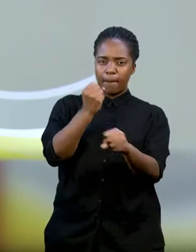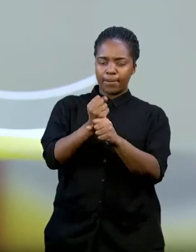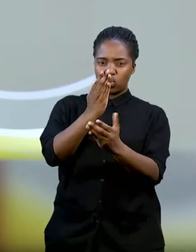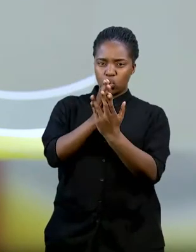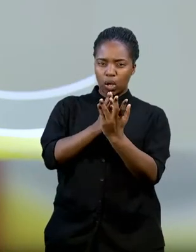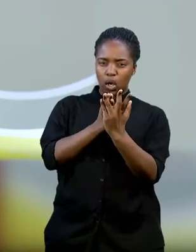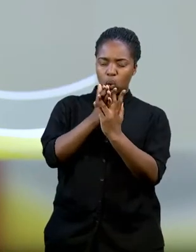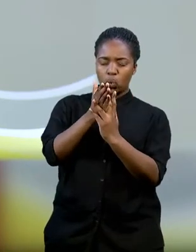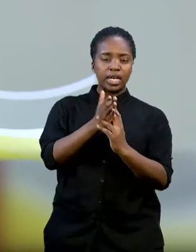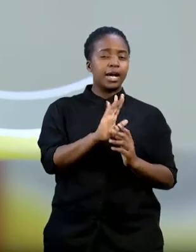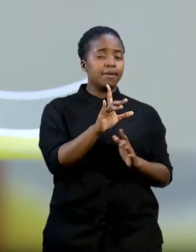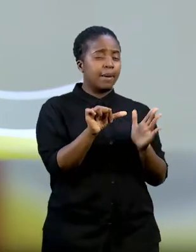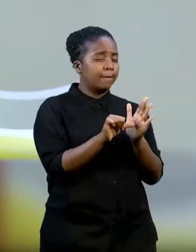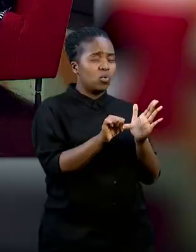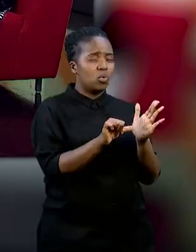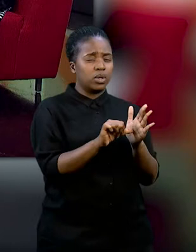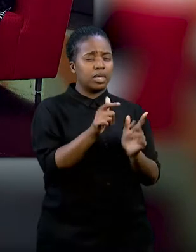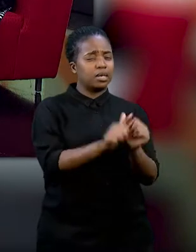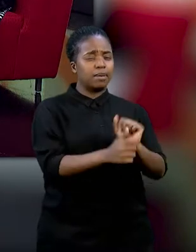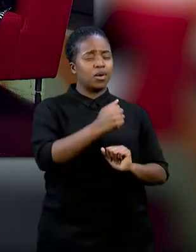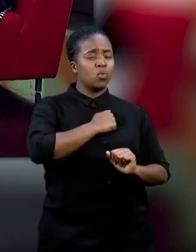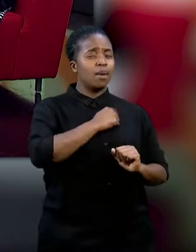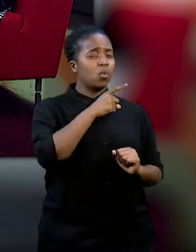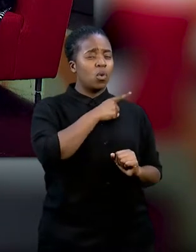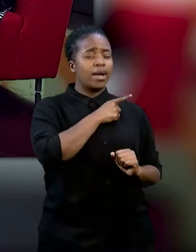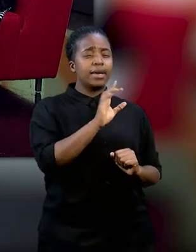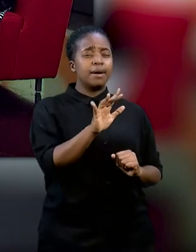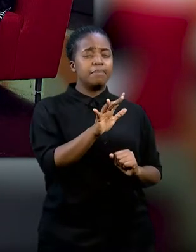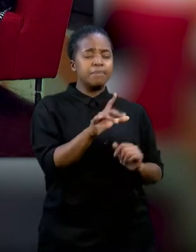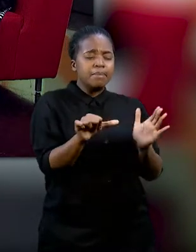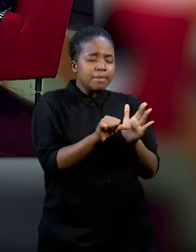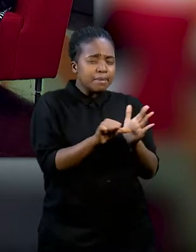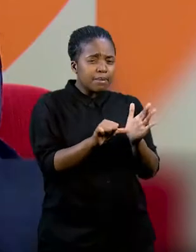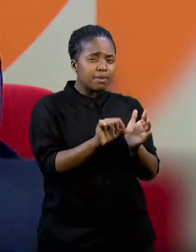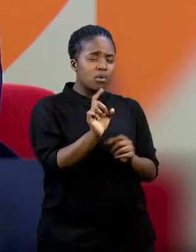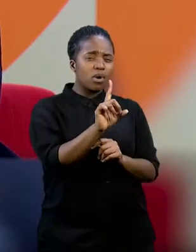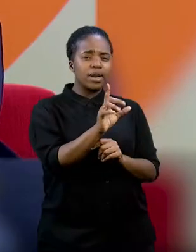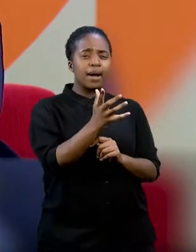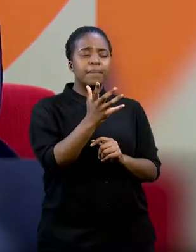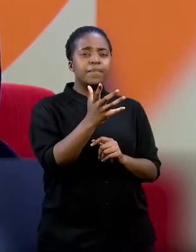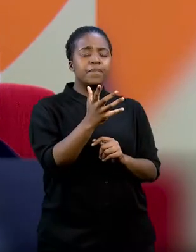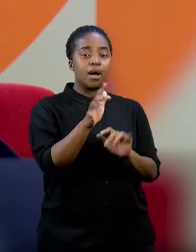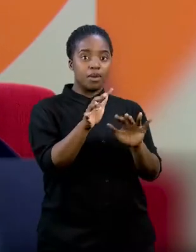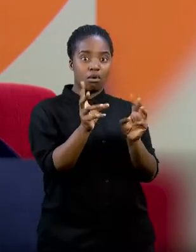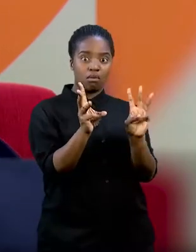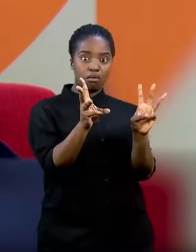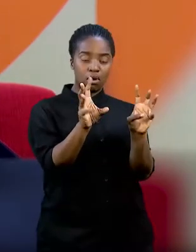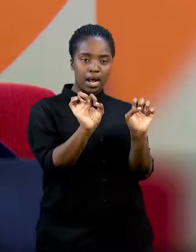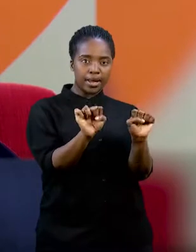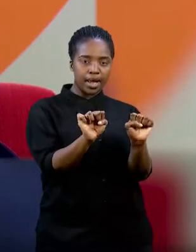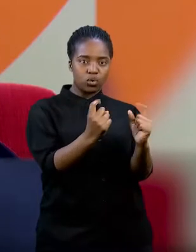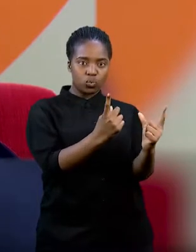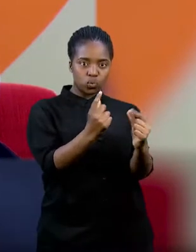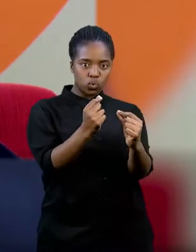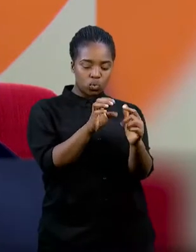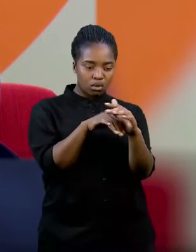be le inclusivity. Very important, mfethu, because in the balekile yokuthi ama audiences